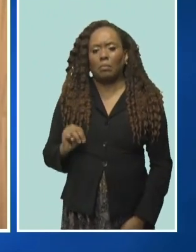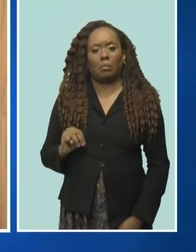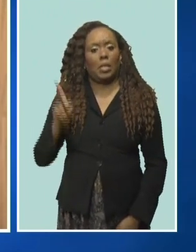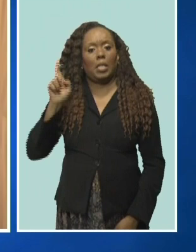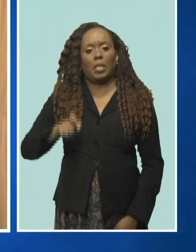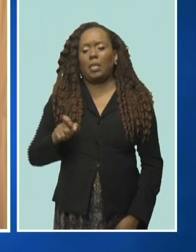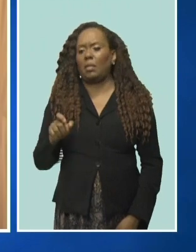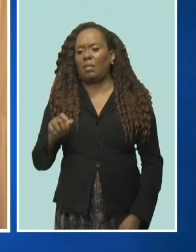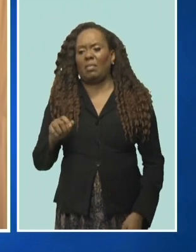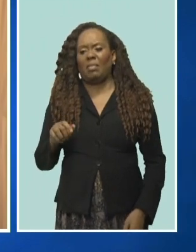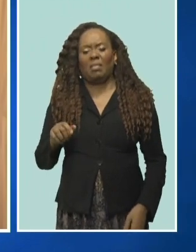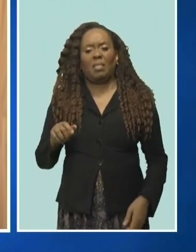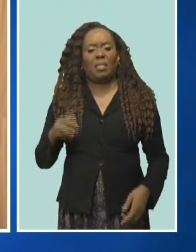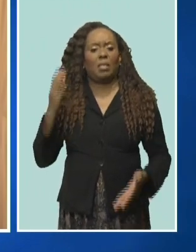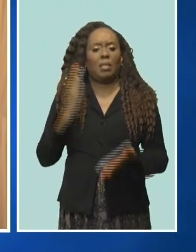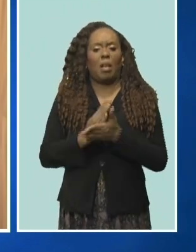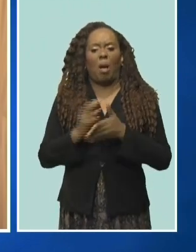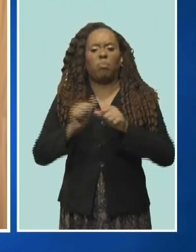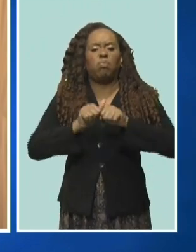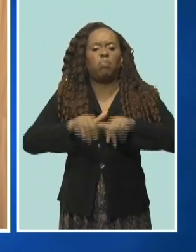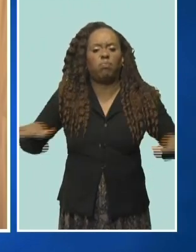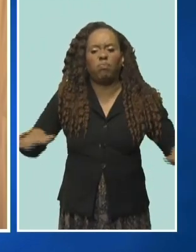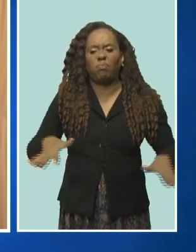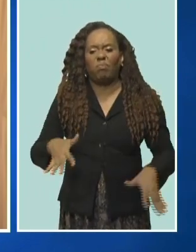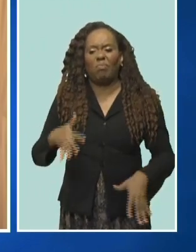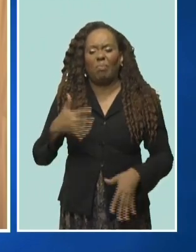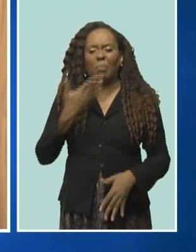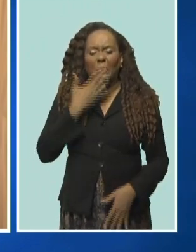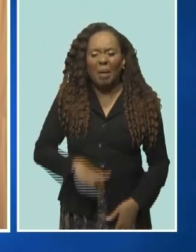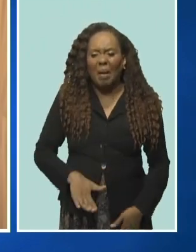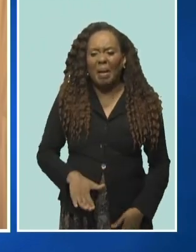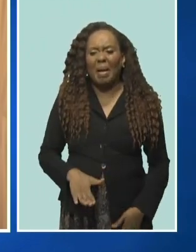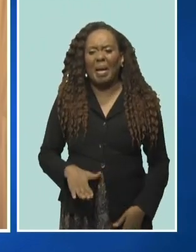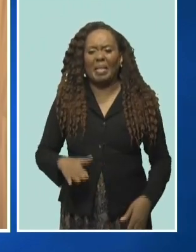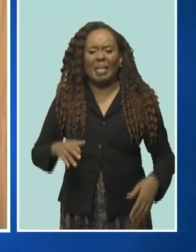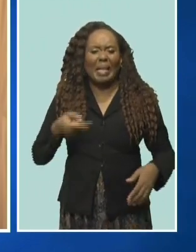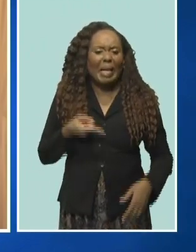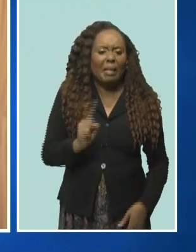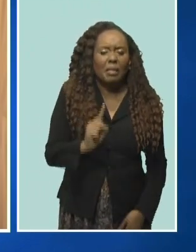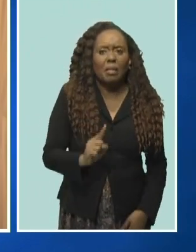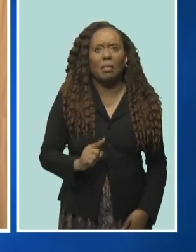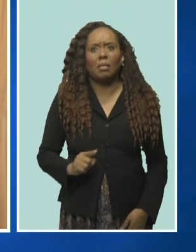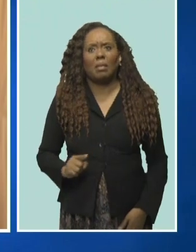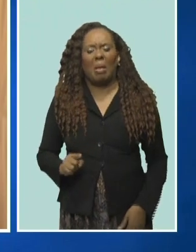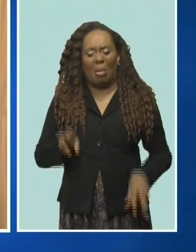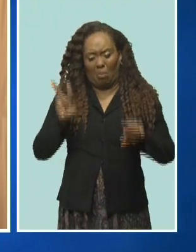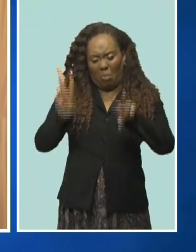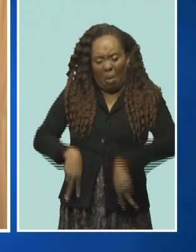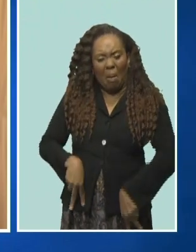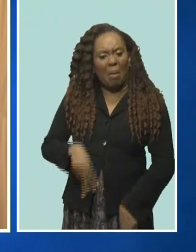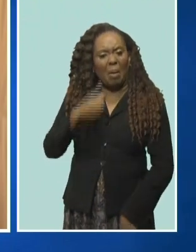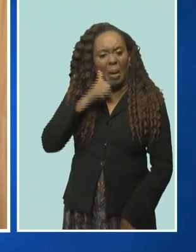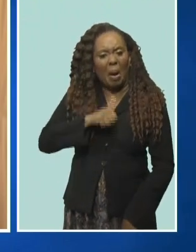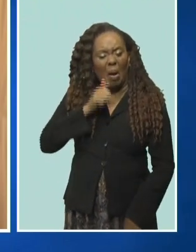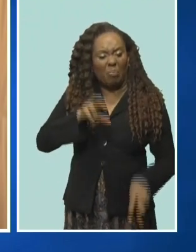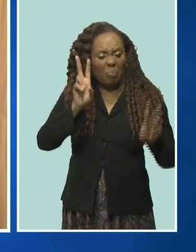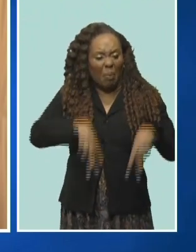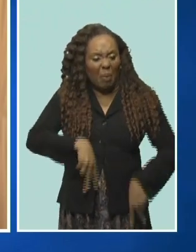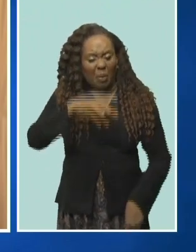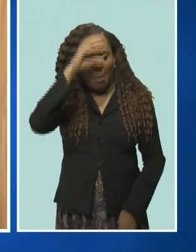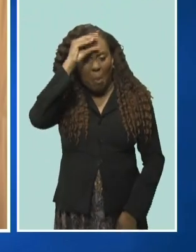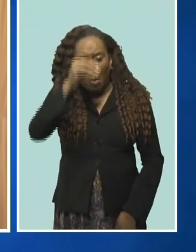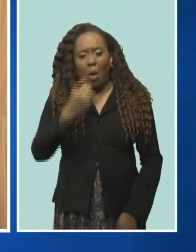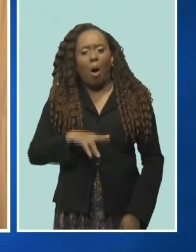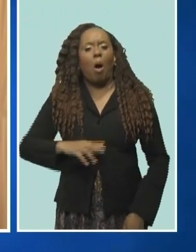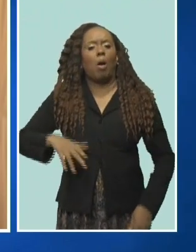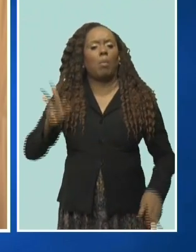memes that hurl insults, or share videos that denigrate groups like young women, young girls, or promote the attraction of